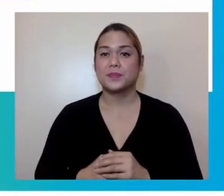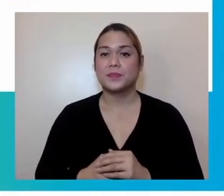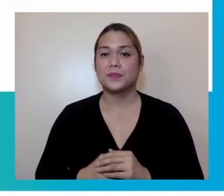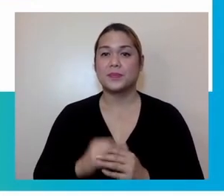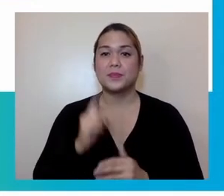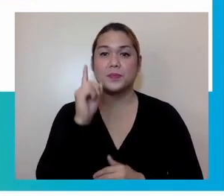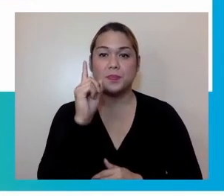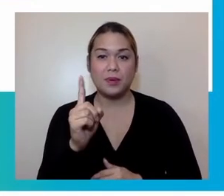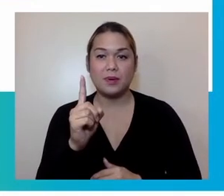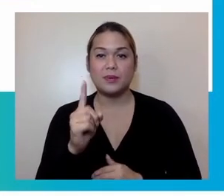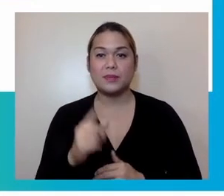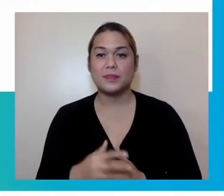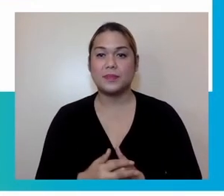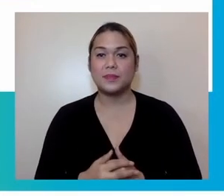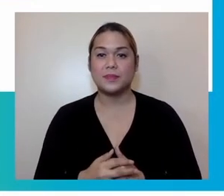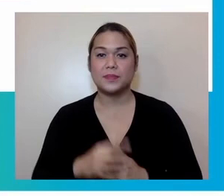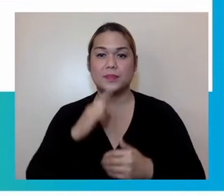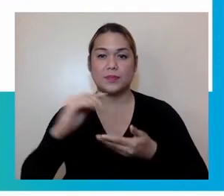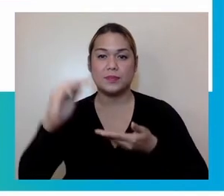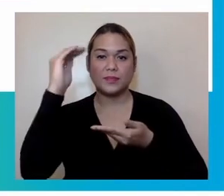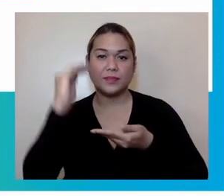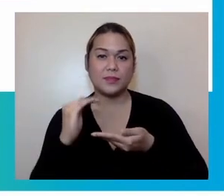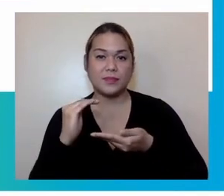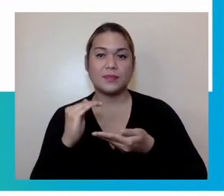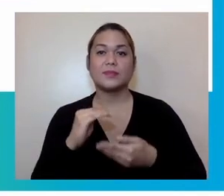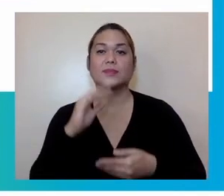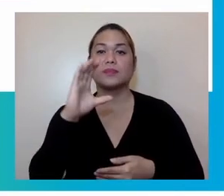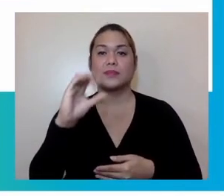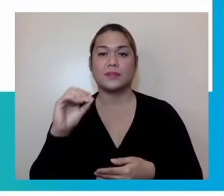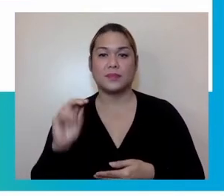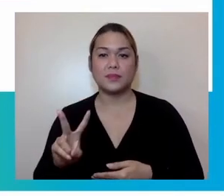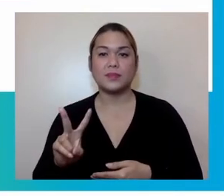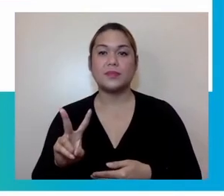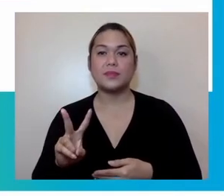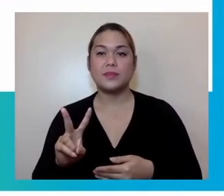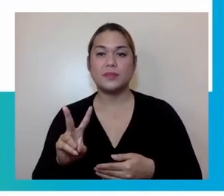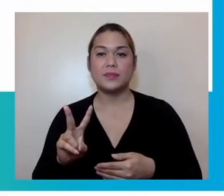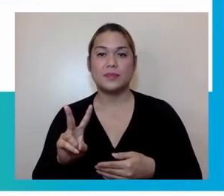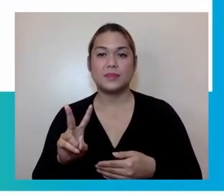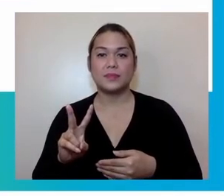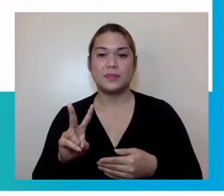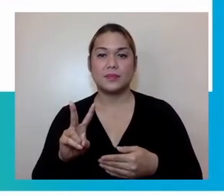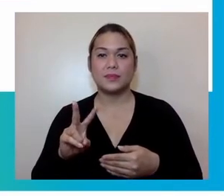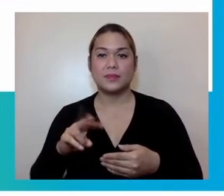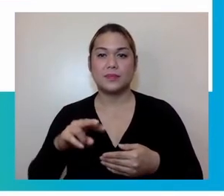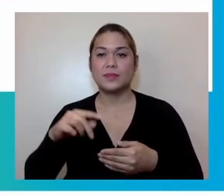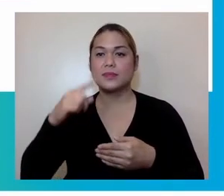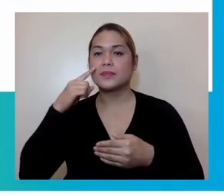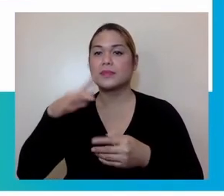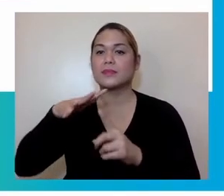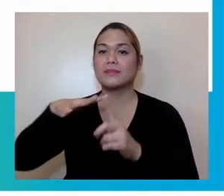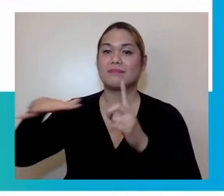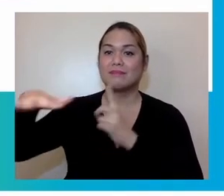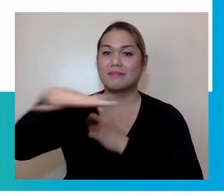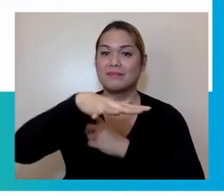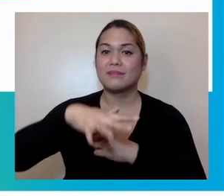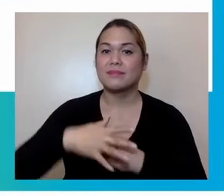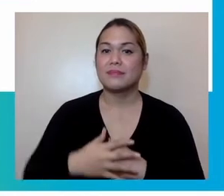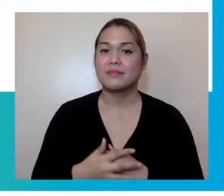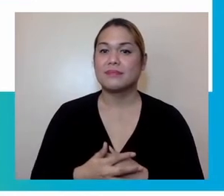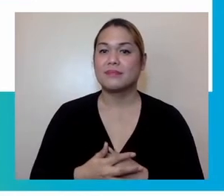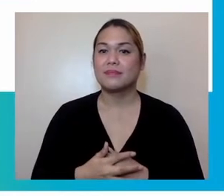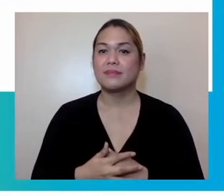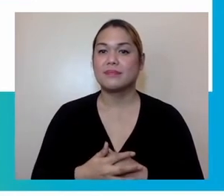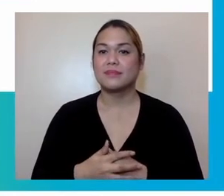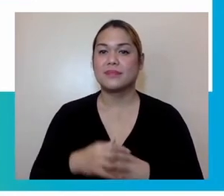about changing types of energy source only, from high carbon into the low carbon, and